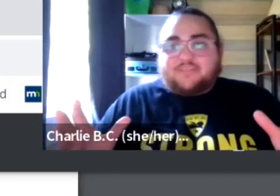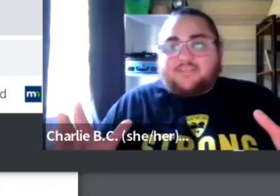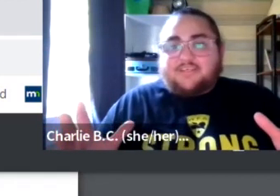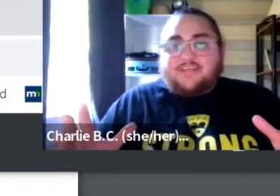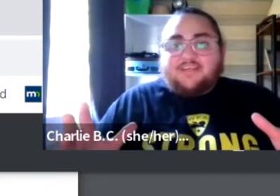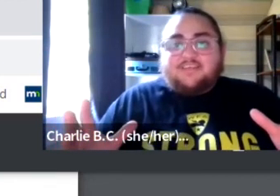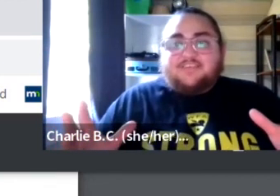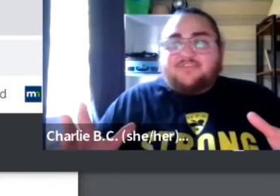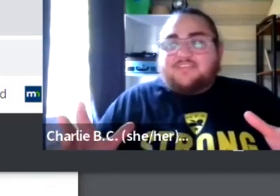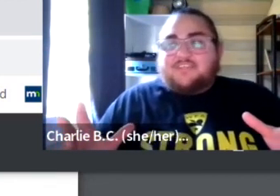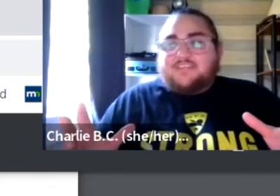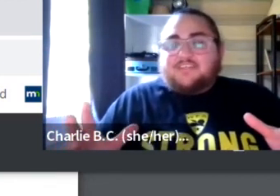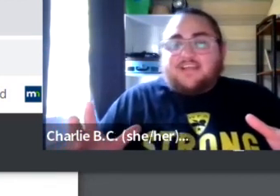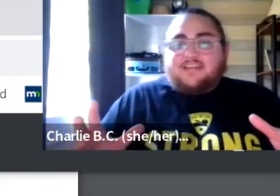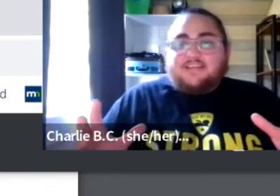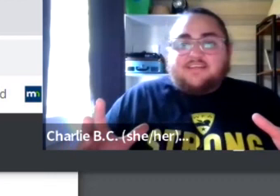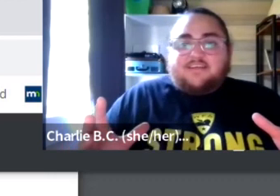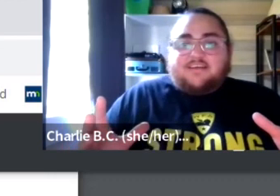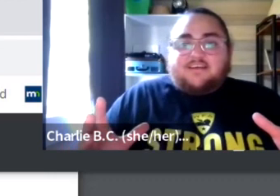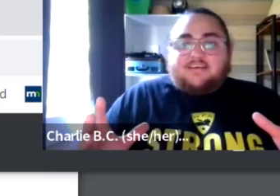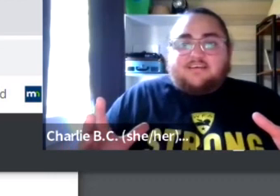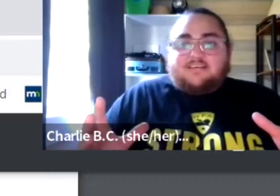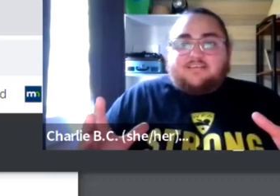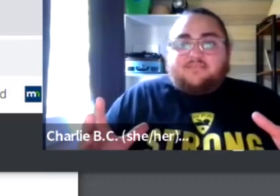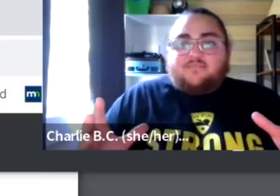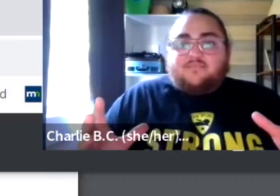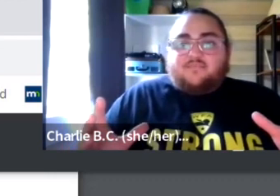about disability services and